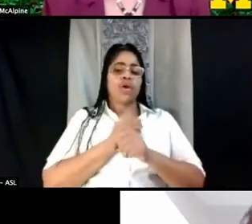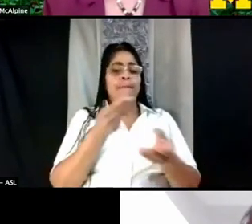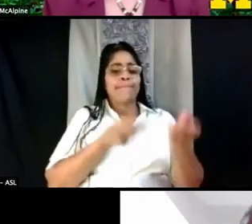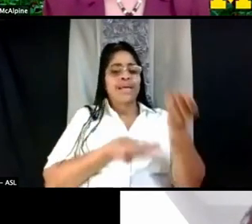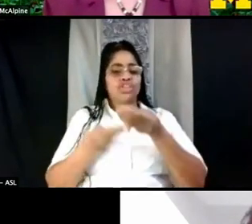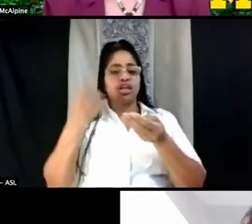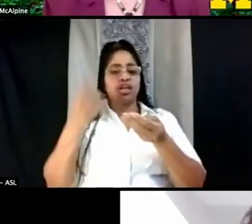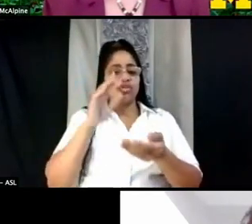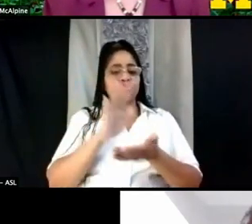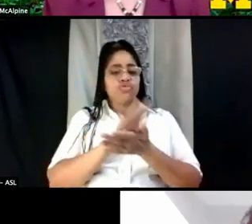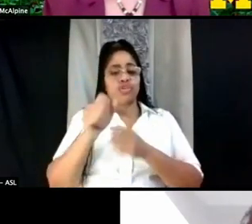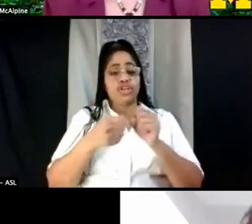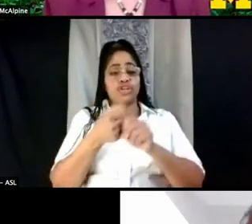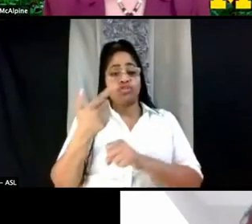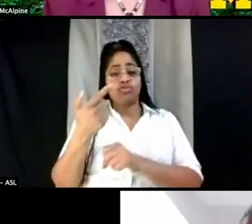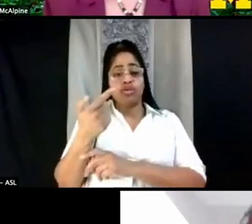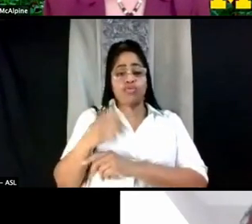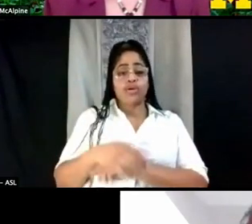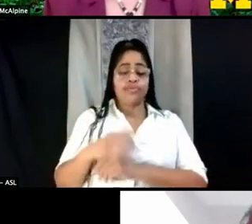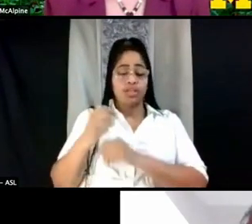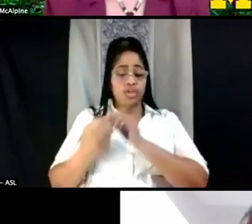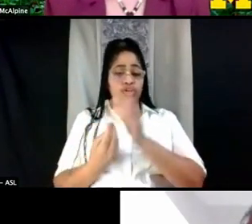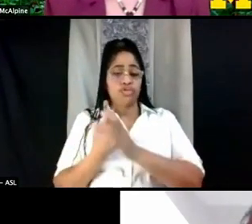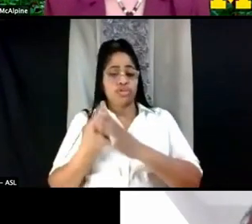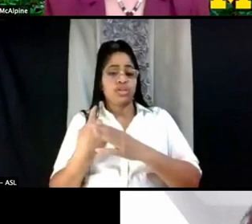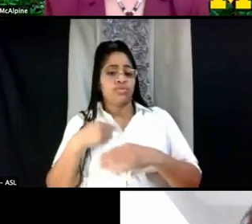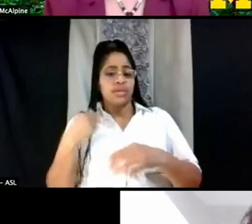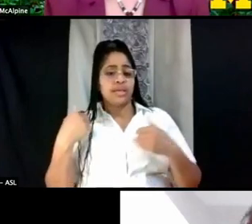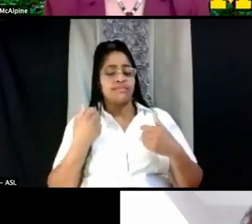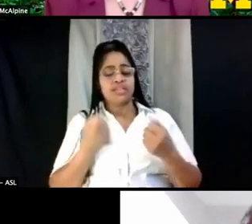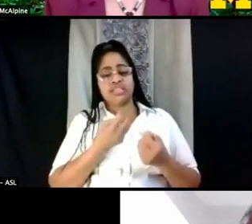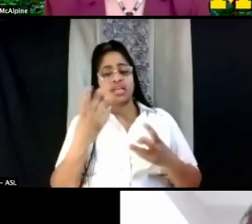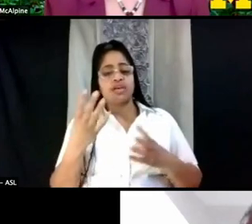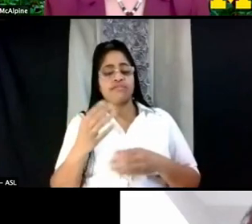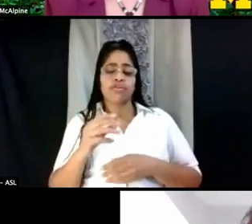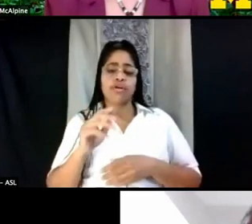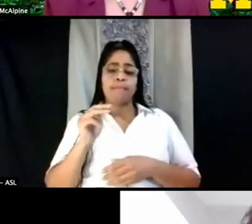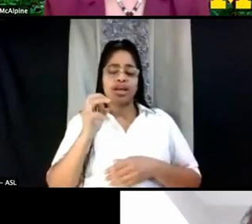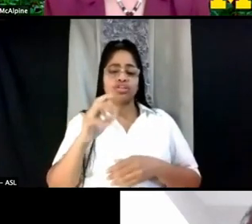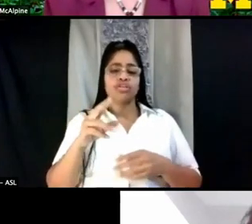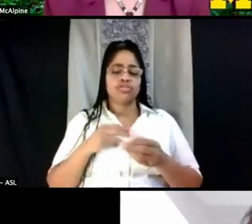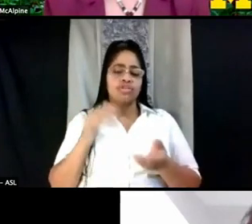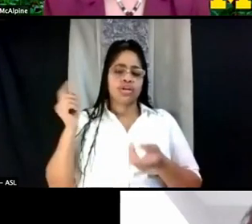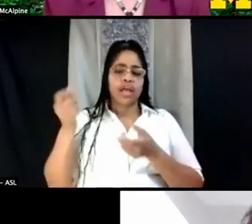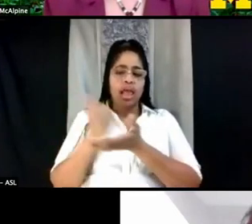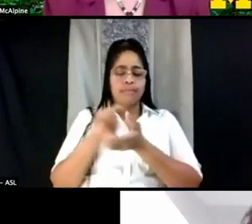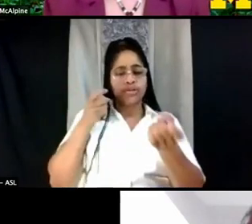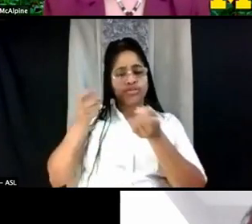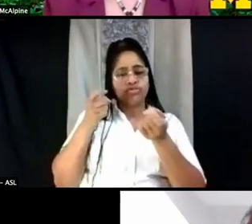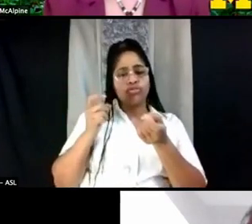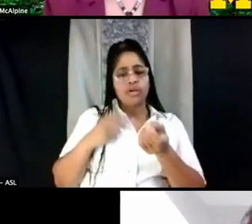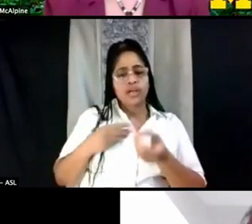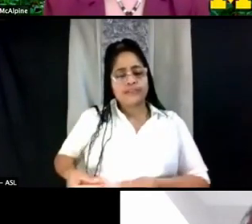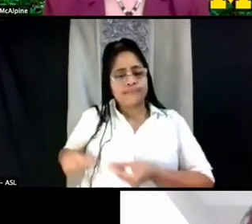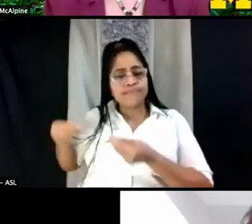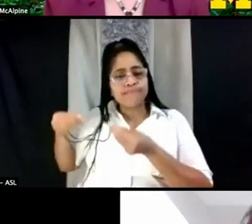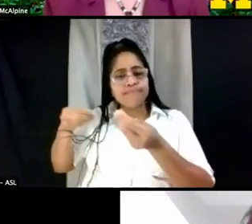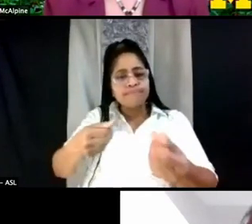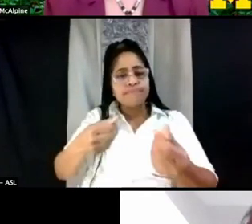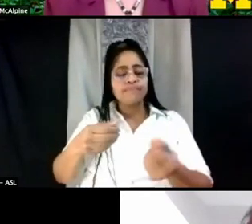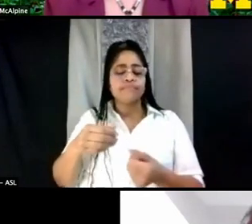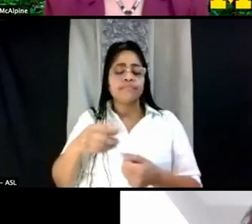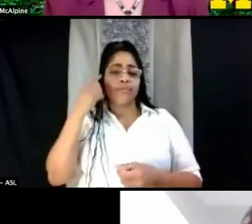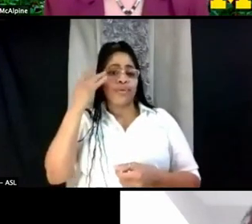In the spring, we implemented several measures to help control expenditures in the face of that budgetary uncertainty. And of course,